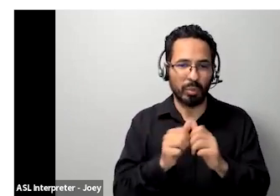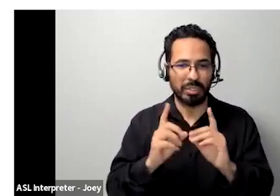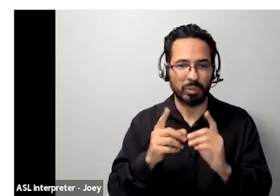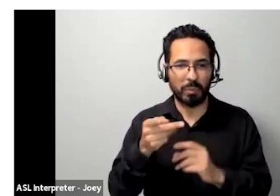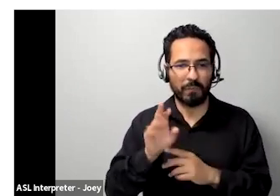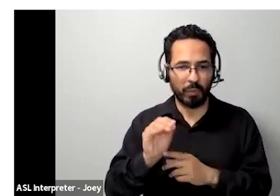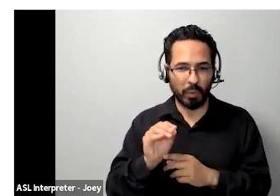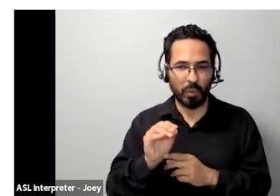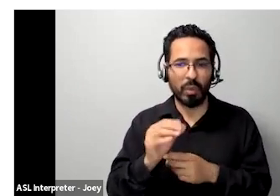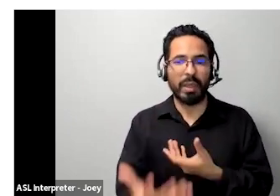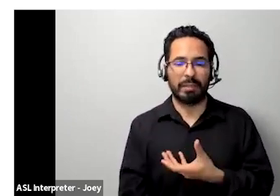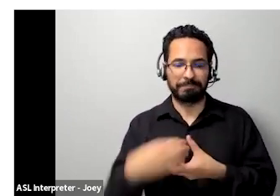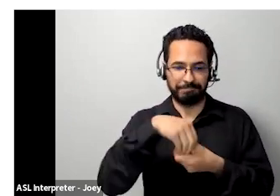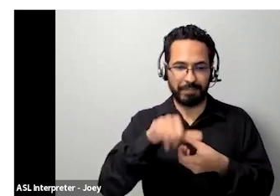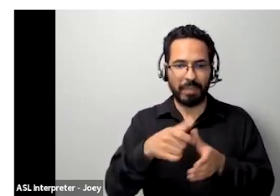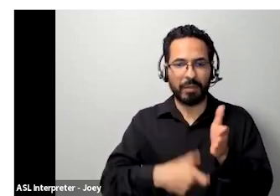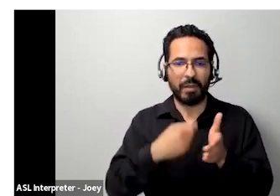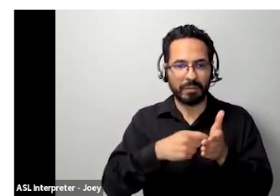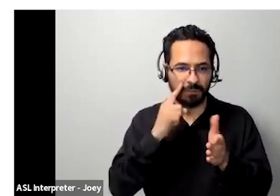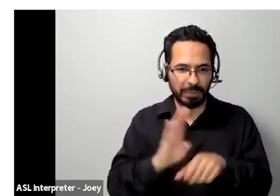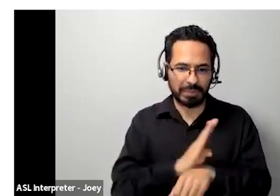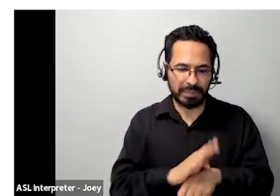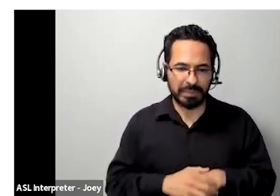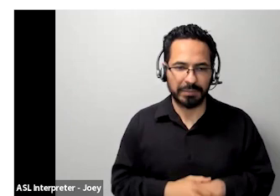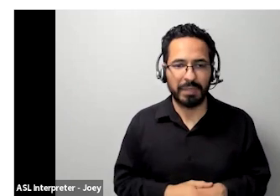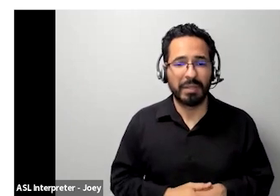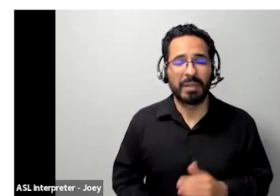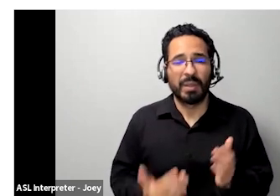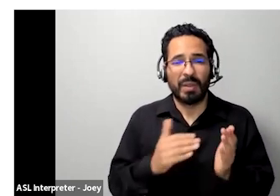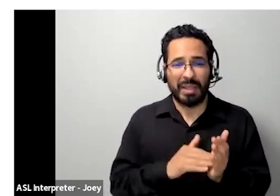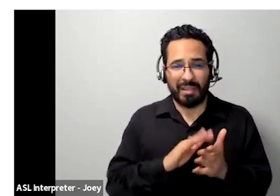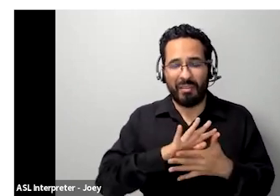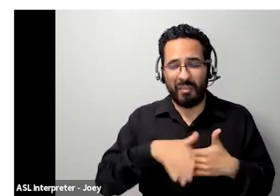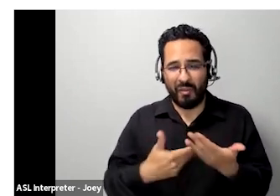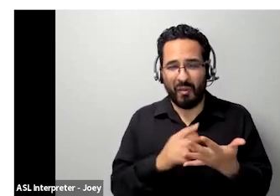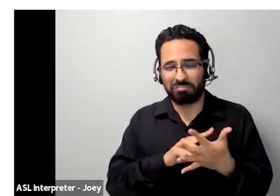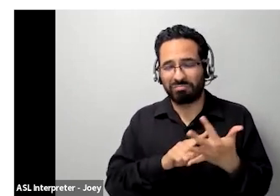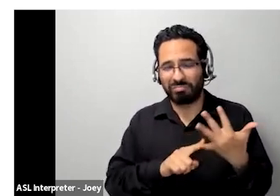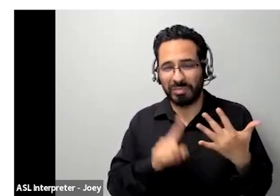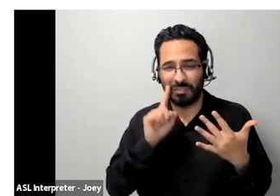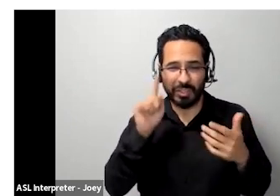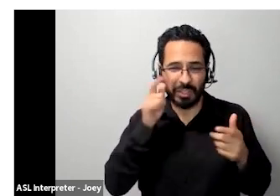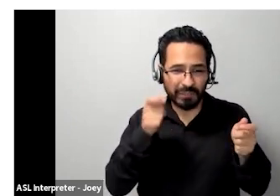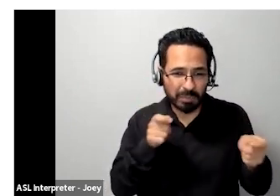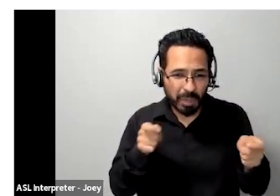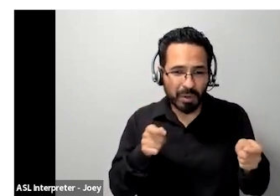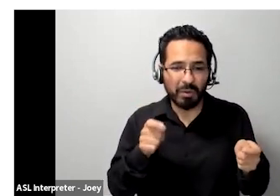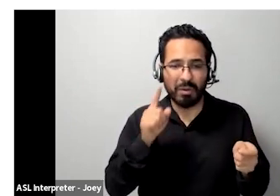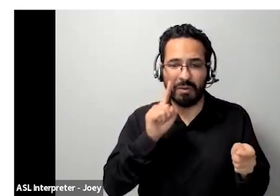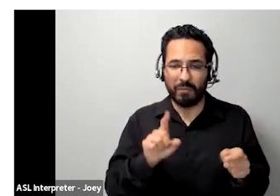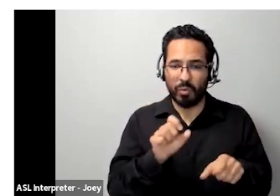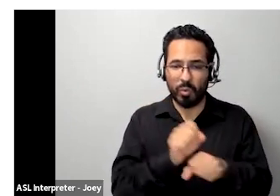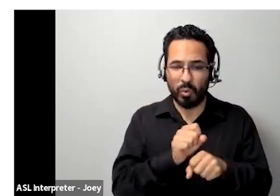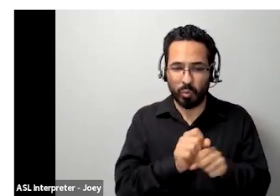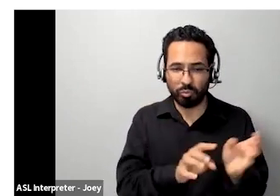into the cost of doing business. And so this is where all of these aspects of the governance model with work streams of